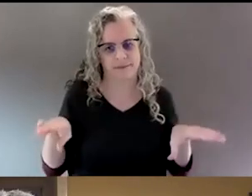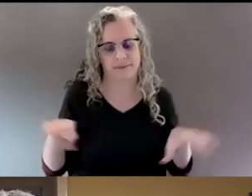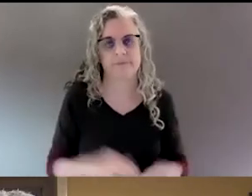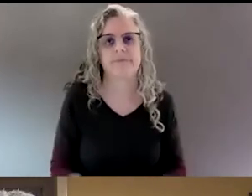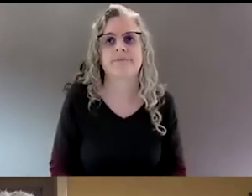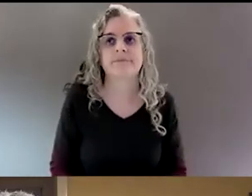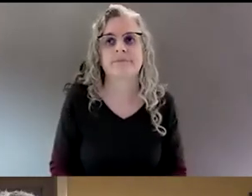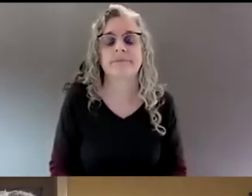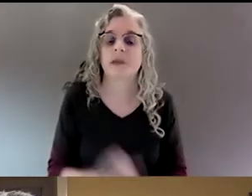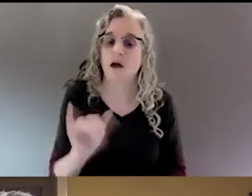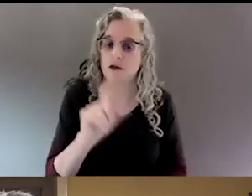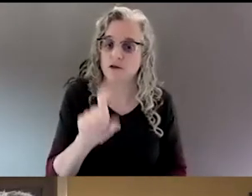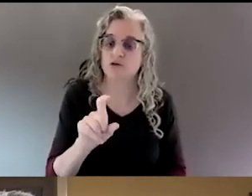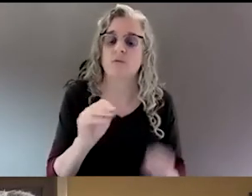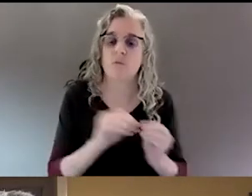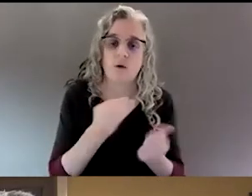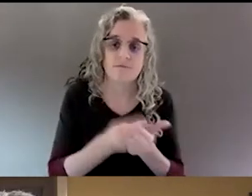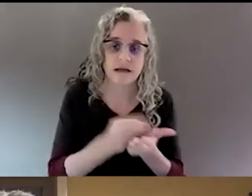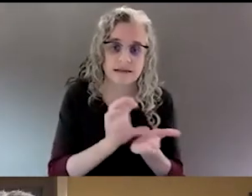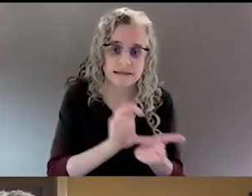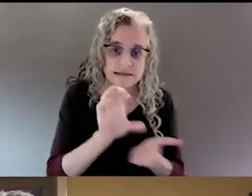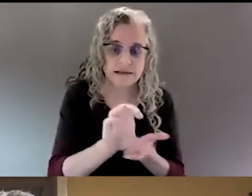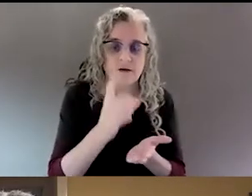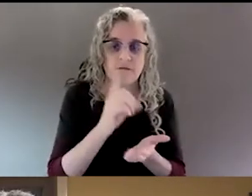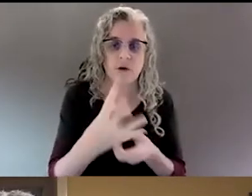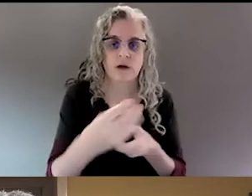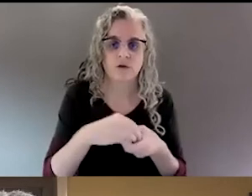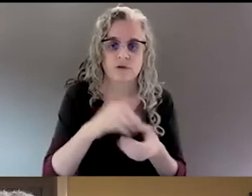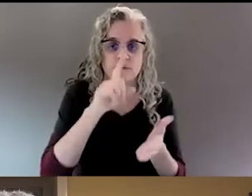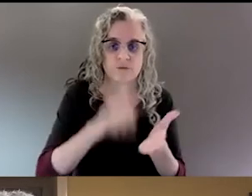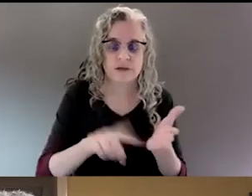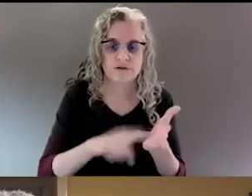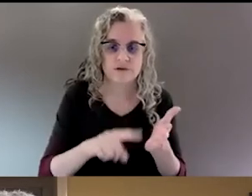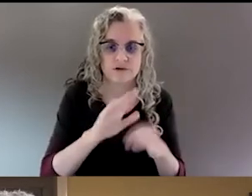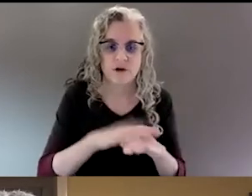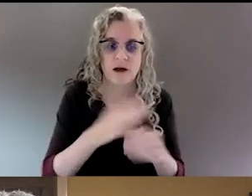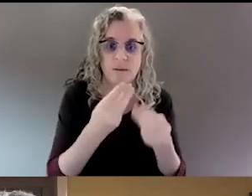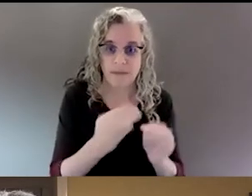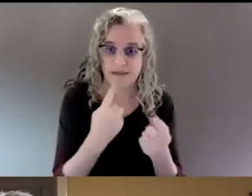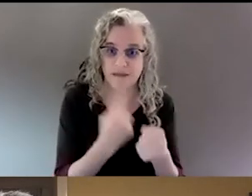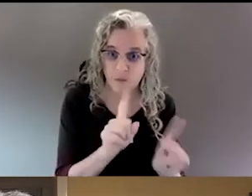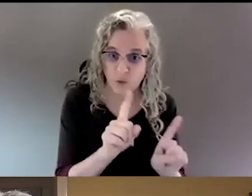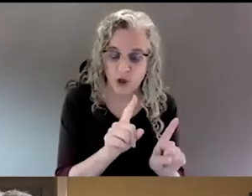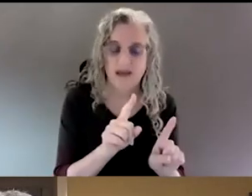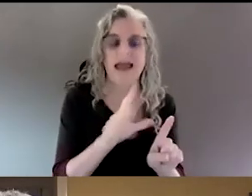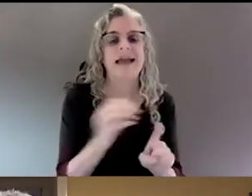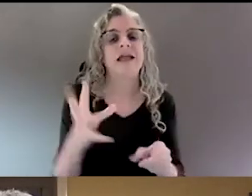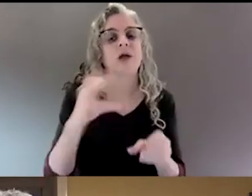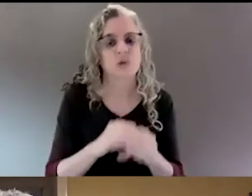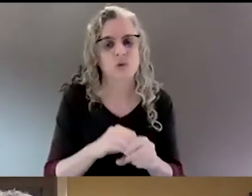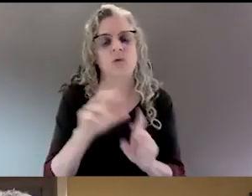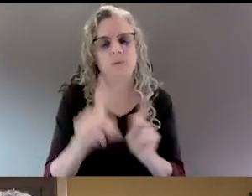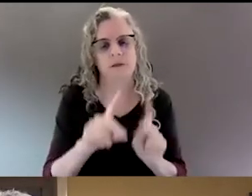inclusive research on methods that work, that include the voice of people with IDD, so that they can speak